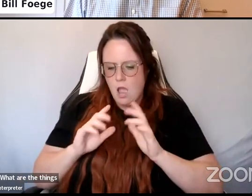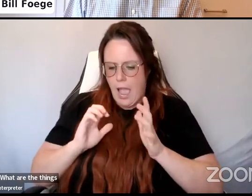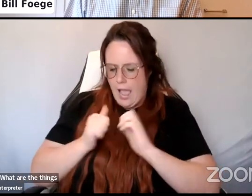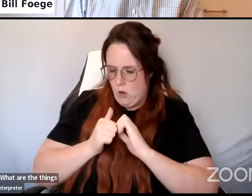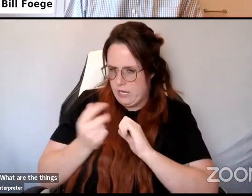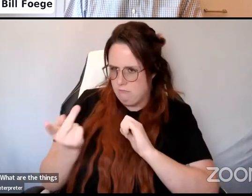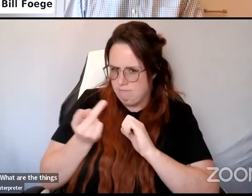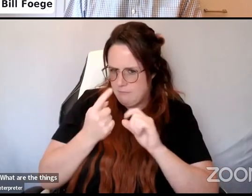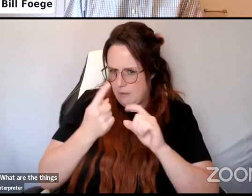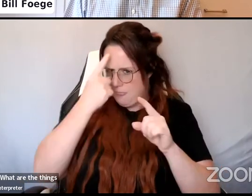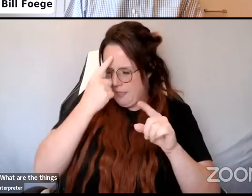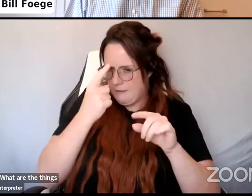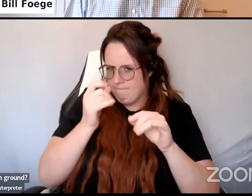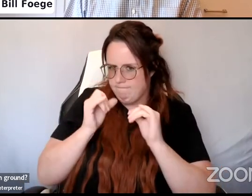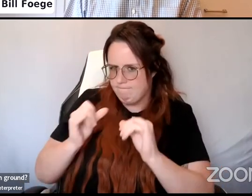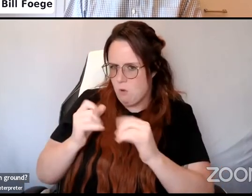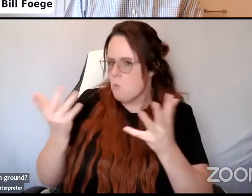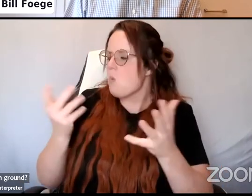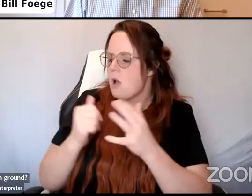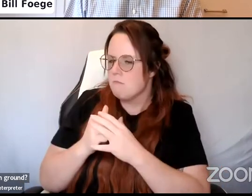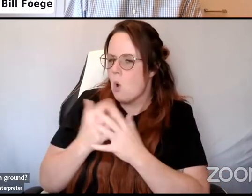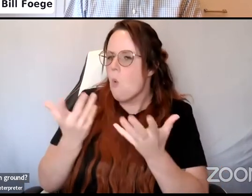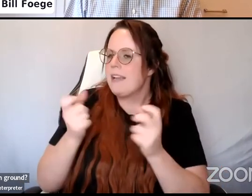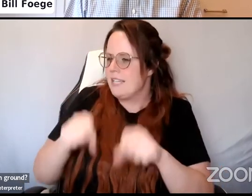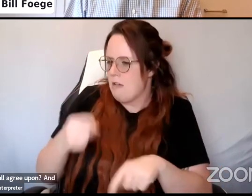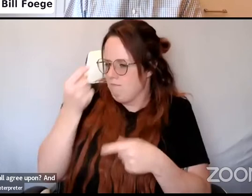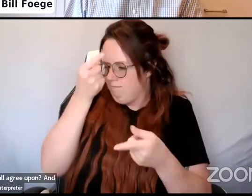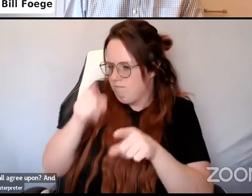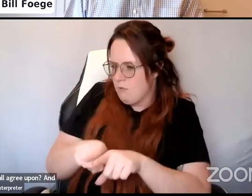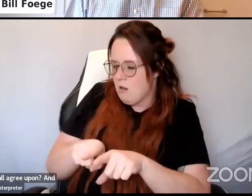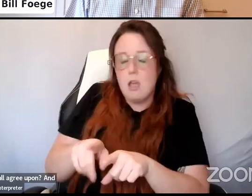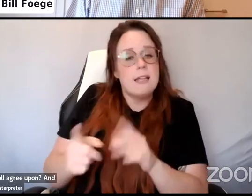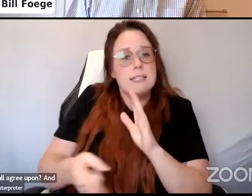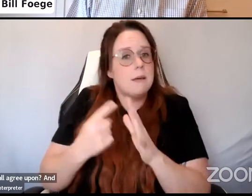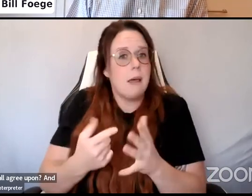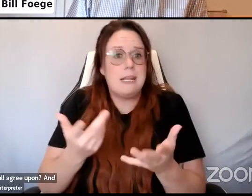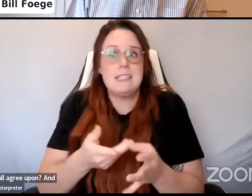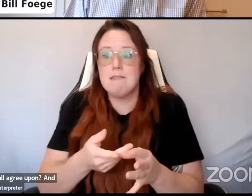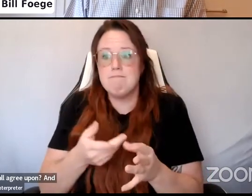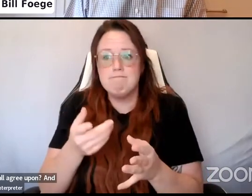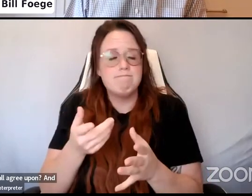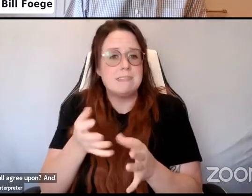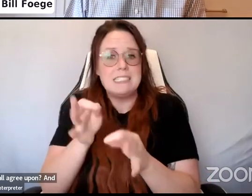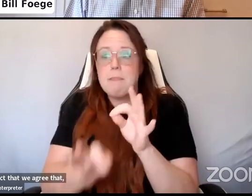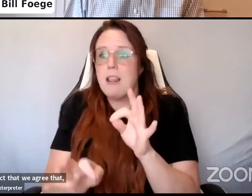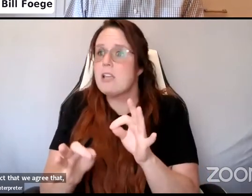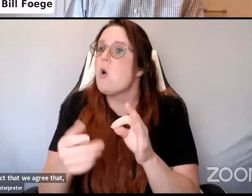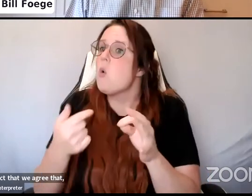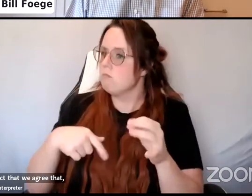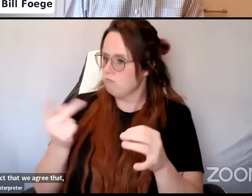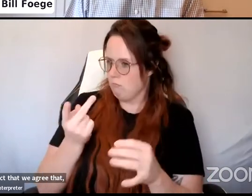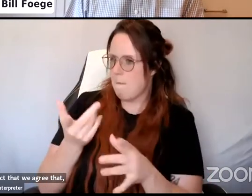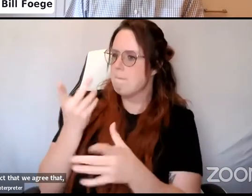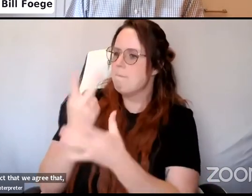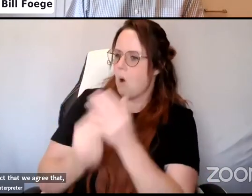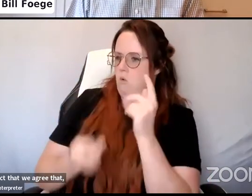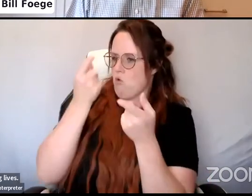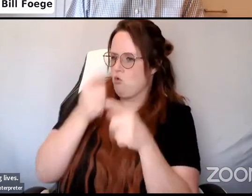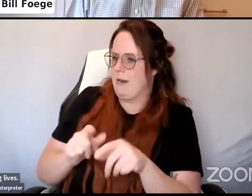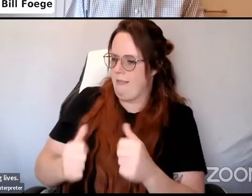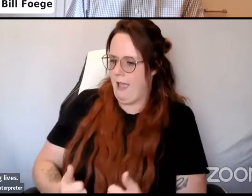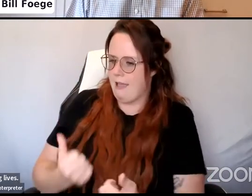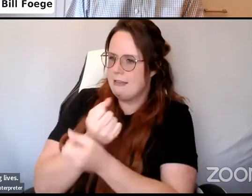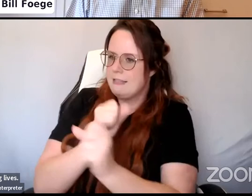agree upon and sometimes it's just the simple fact that we agree that you know uh saving lives is